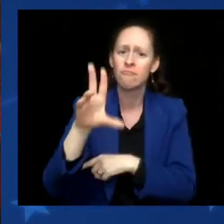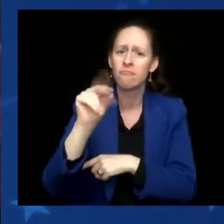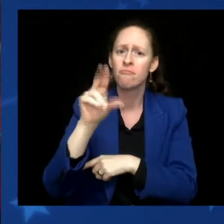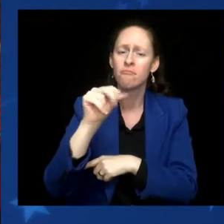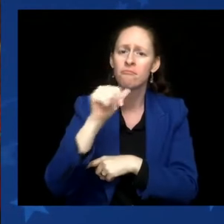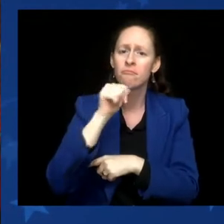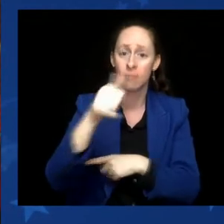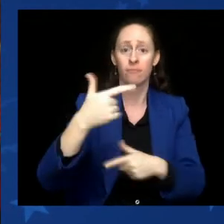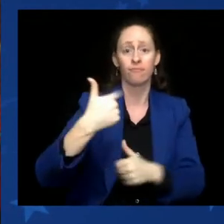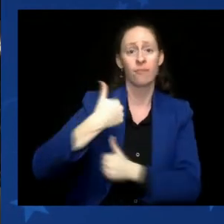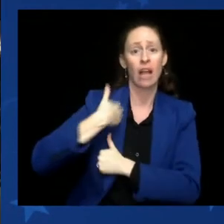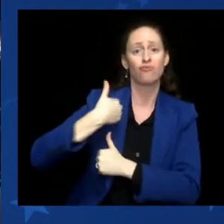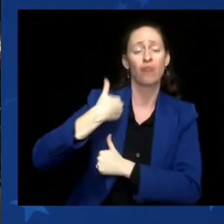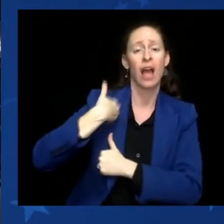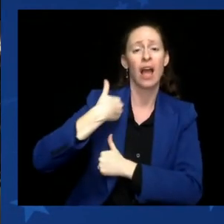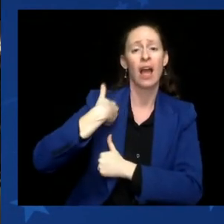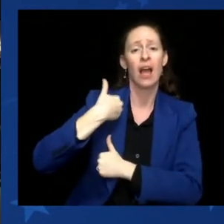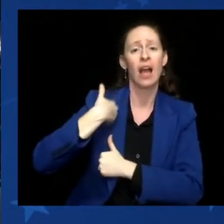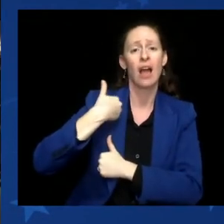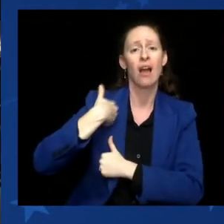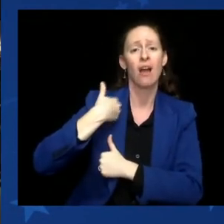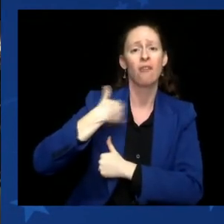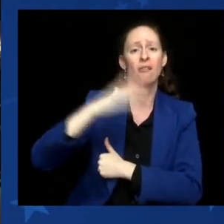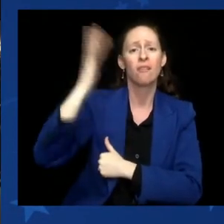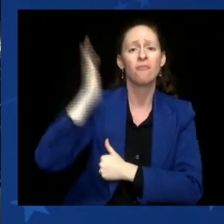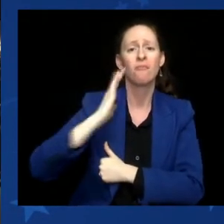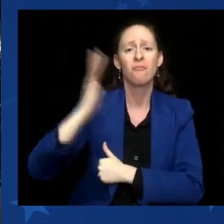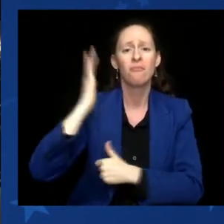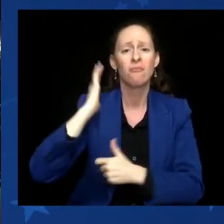families and their compensation.